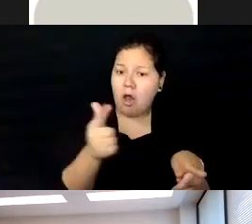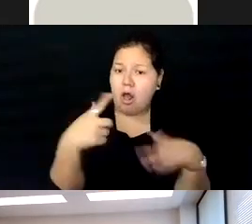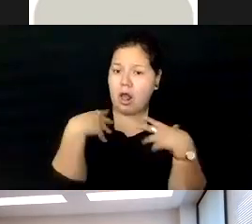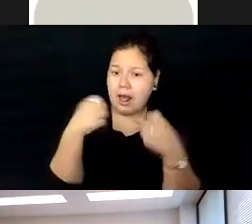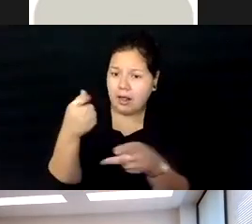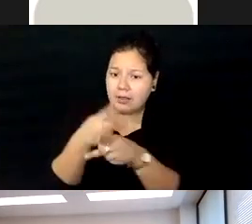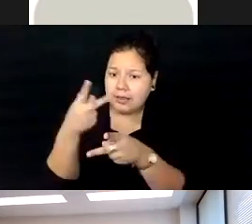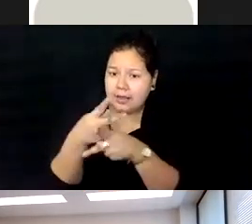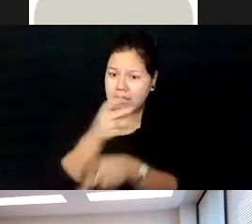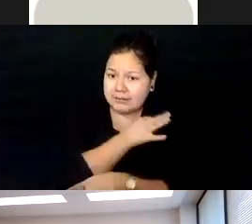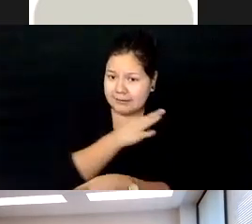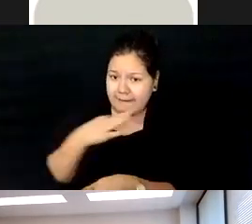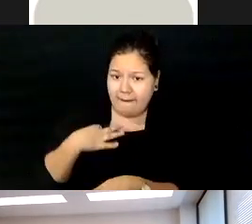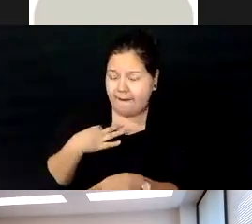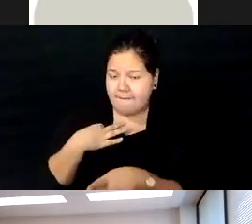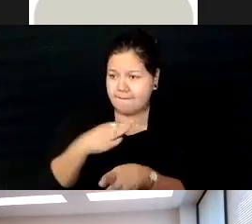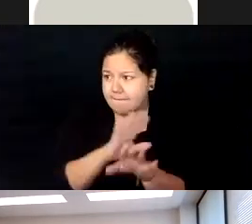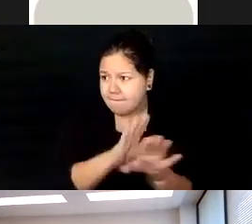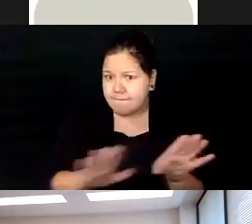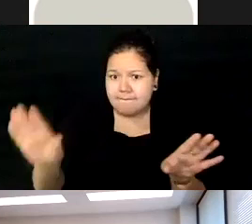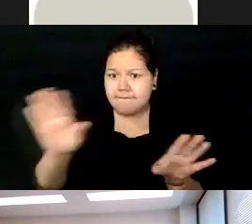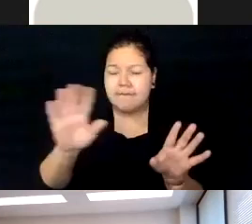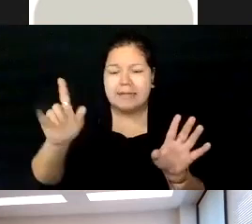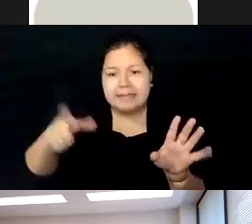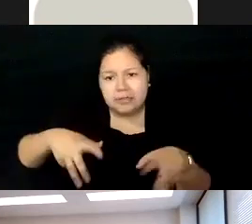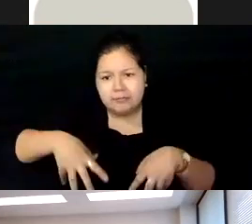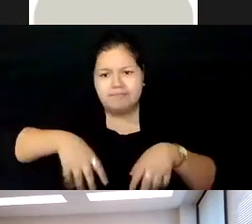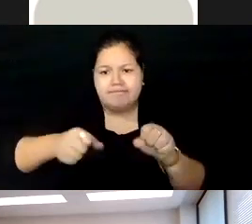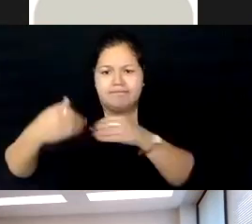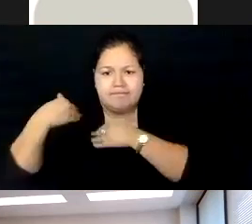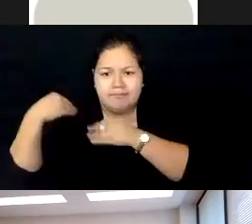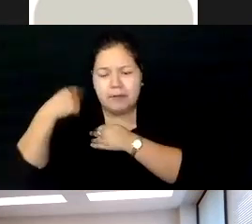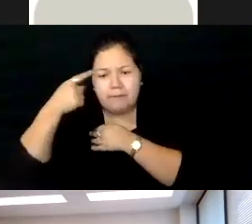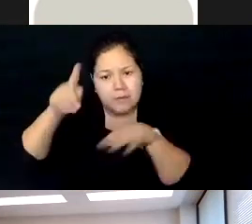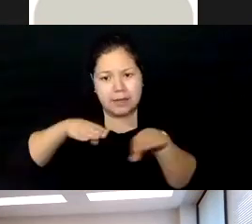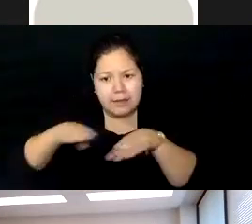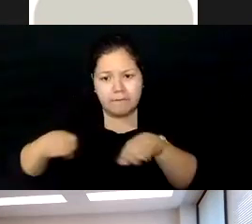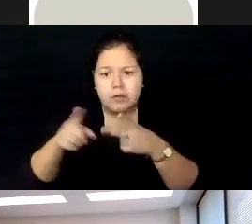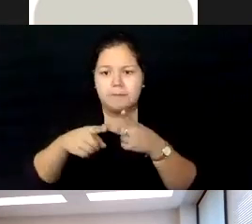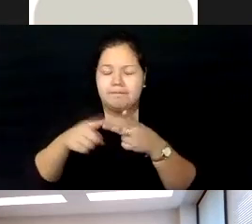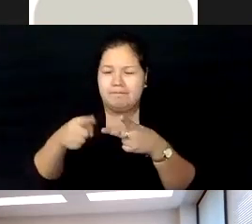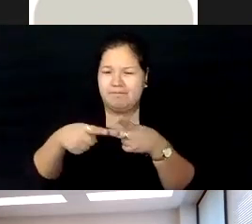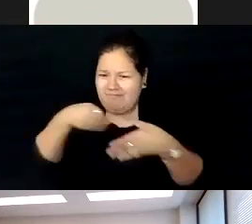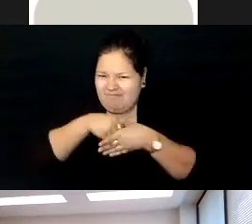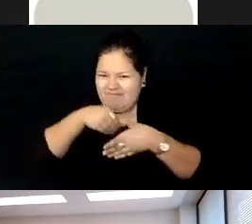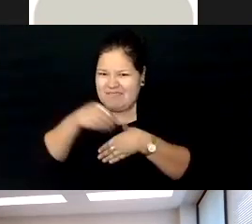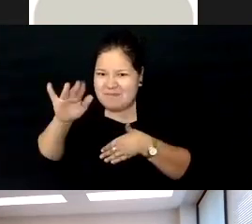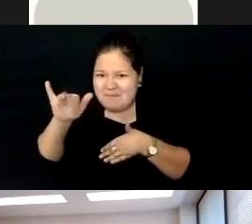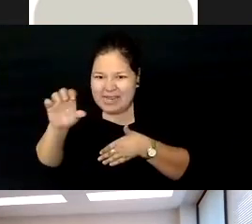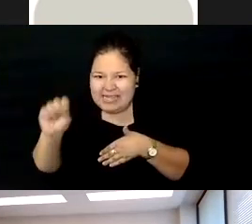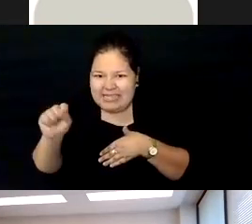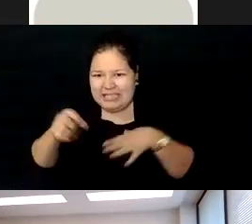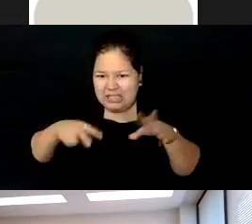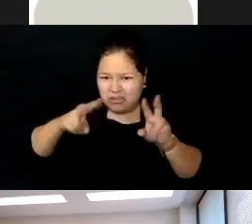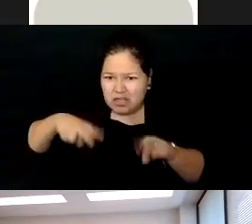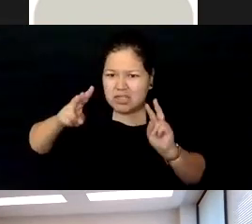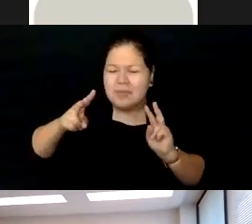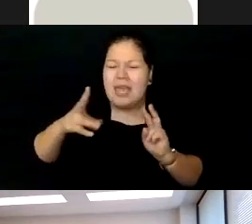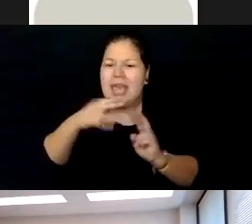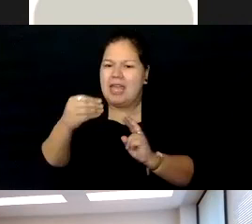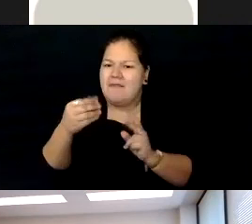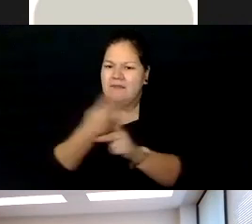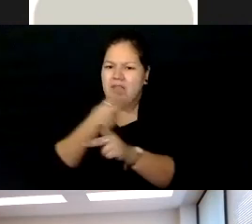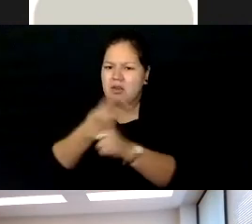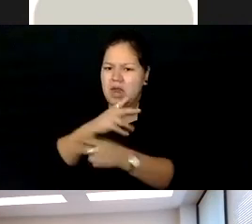needs to take ownership for their behaviors, for their implicit biases, and think about how, again,